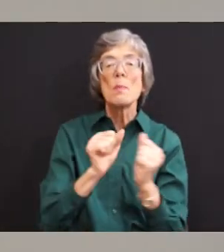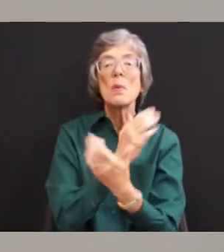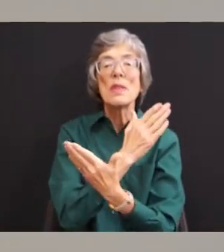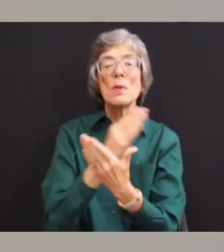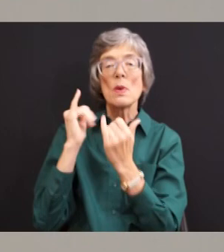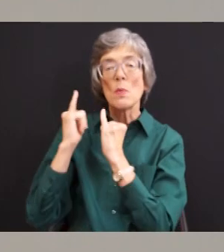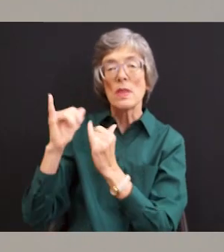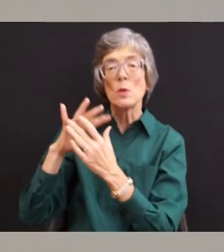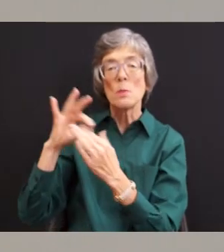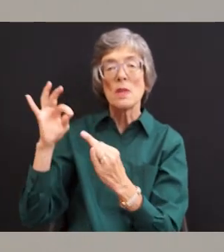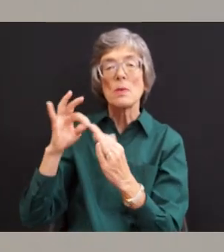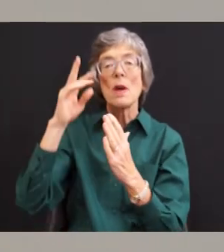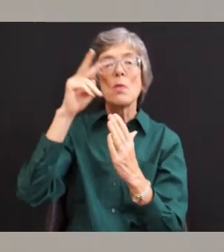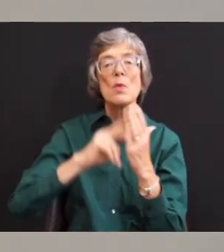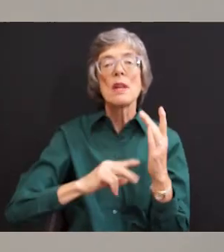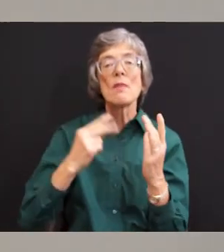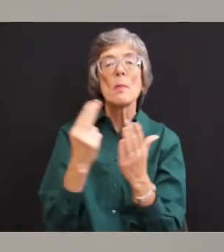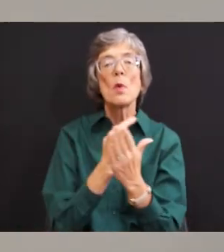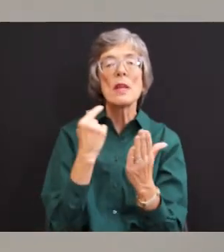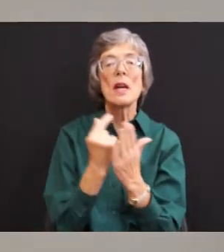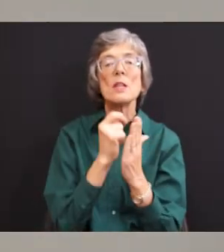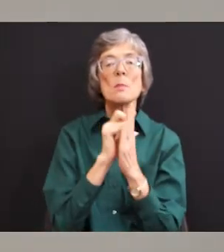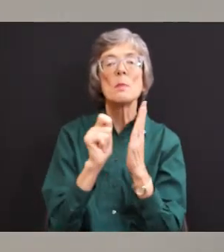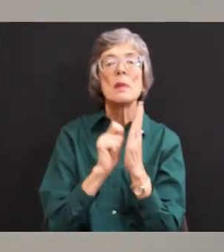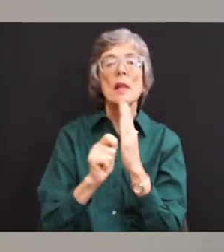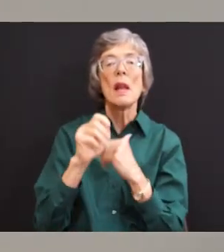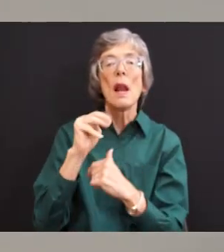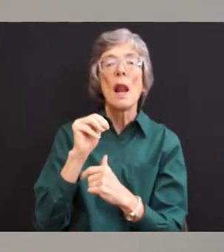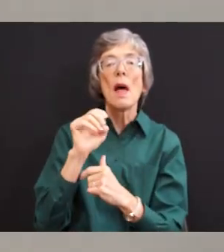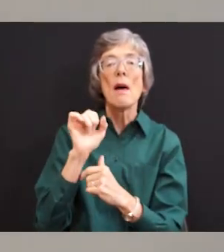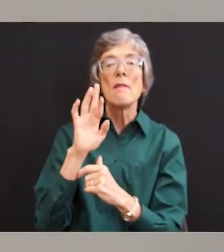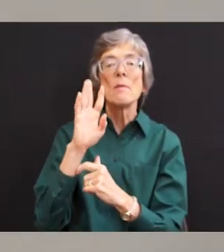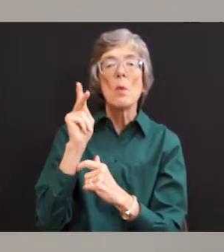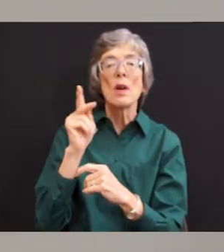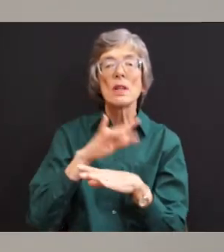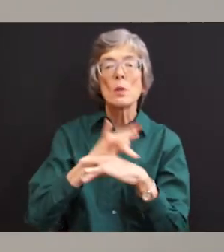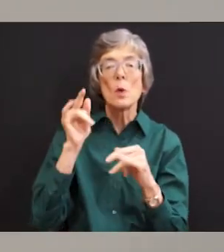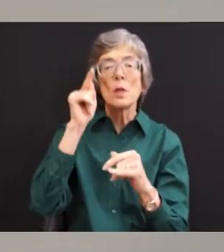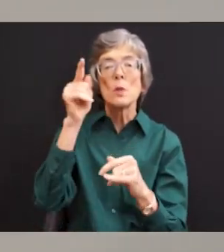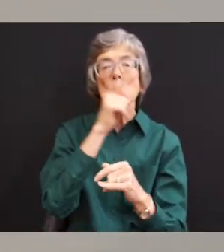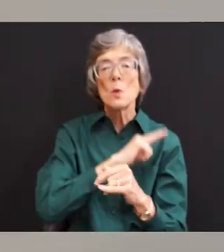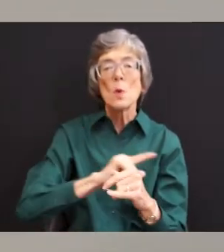your spirit. A reading from the Holy Gospel according to Mark. Glory to you, O Lord.